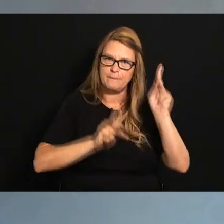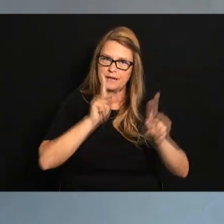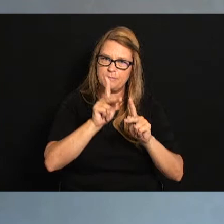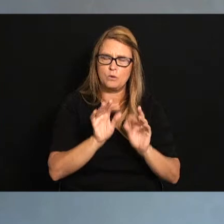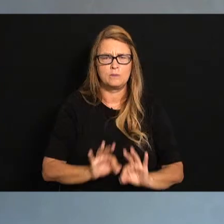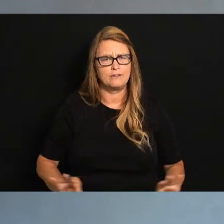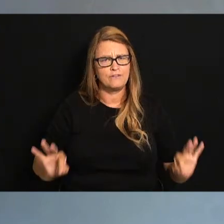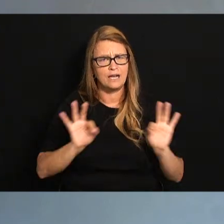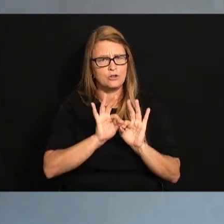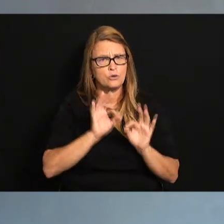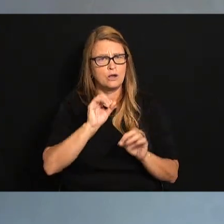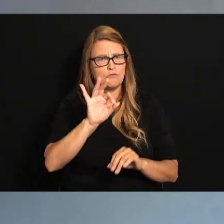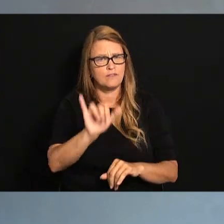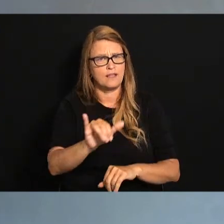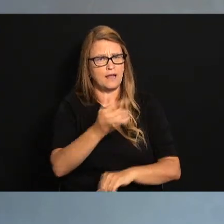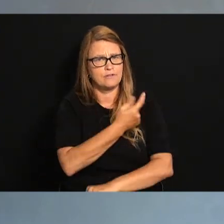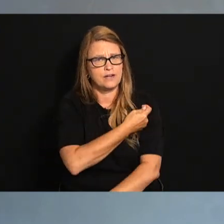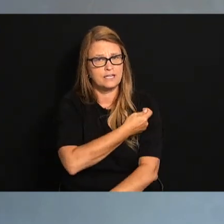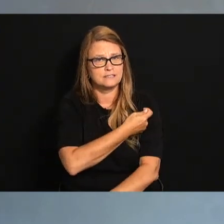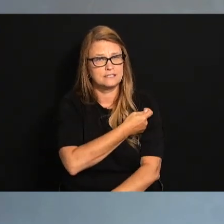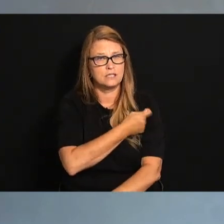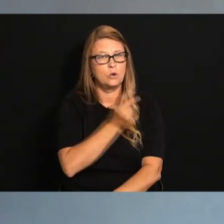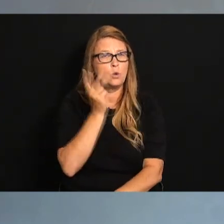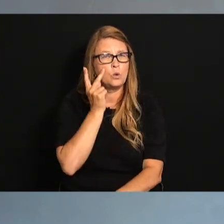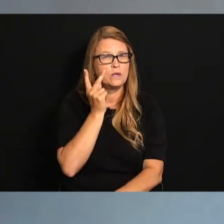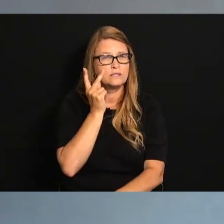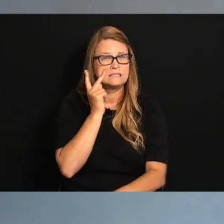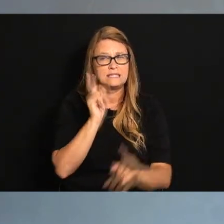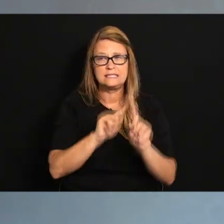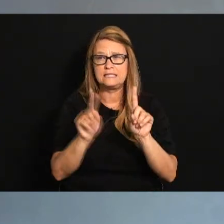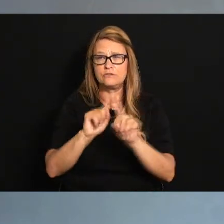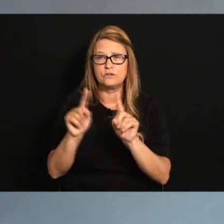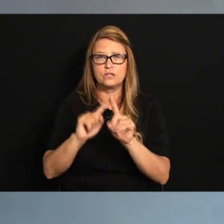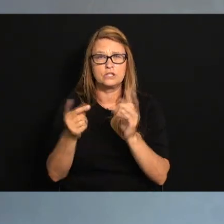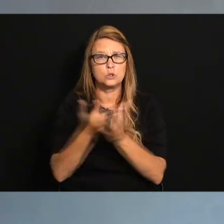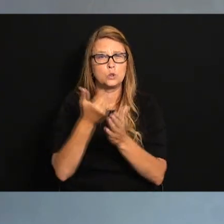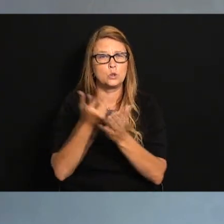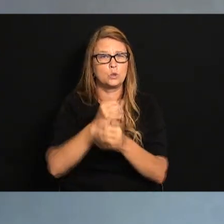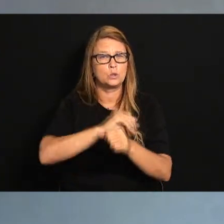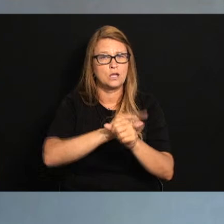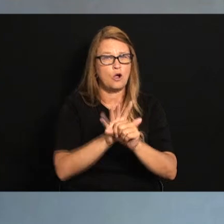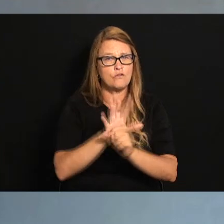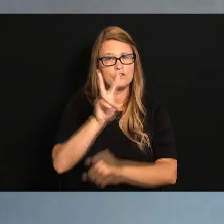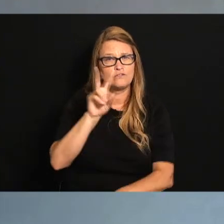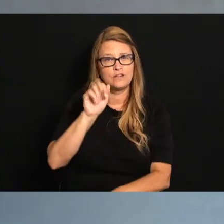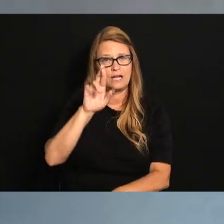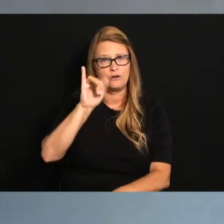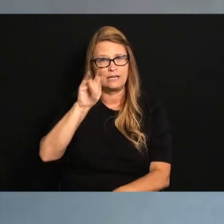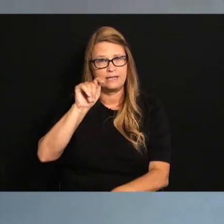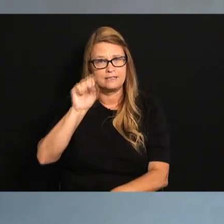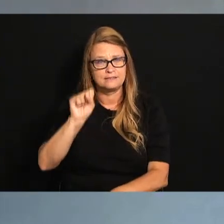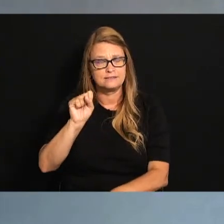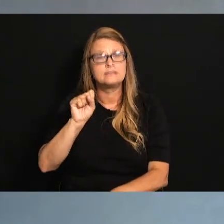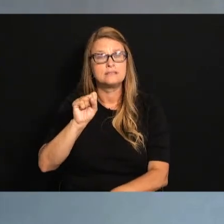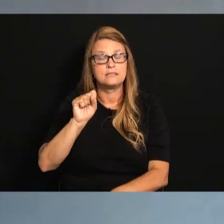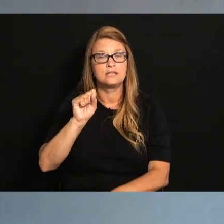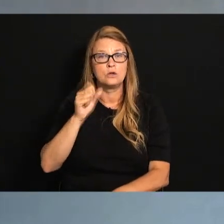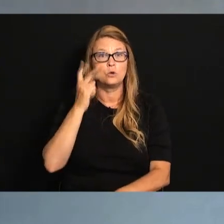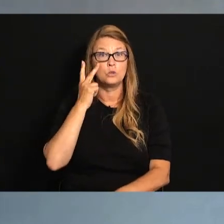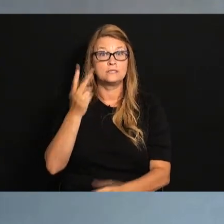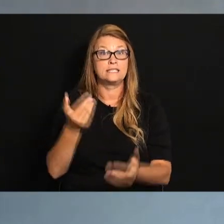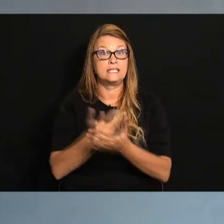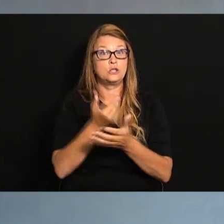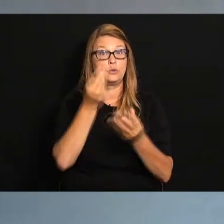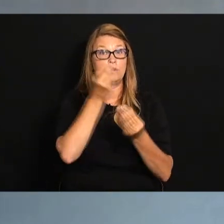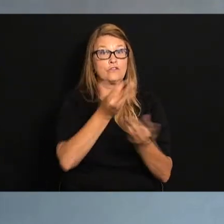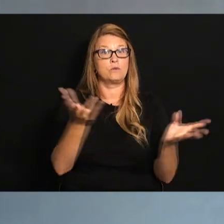vaccine, particularly as we see these additional variants coming forward. And I believe we will see more coming